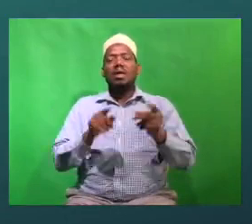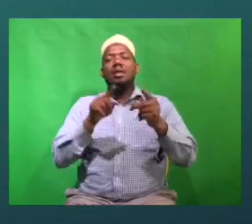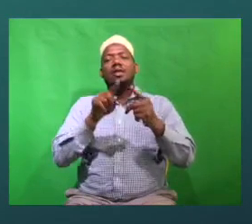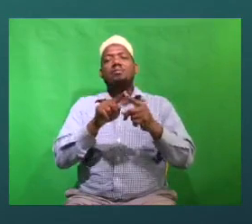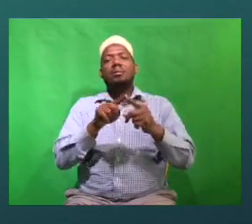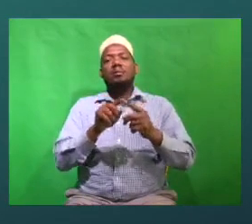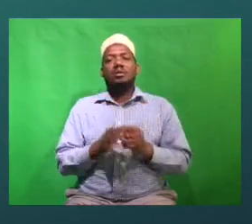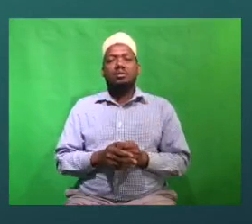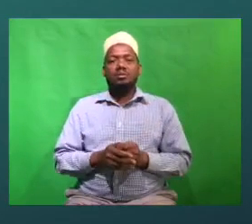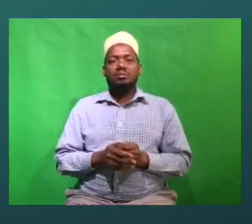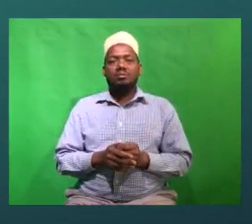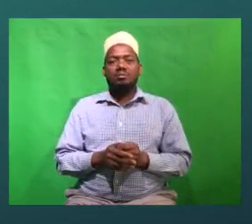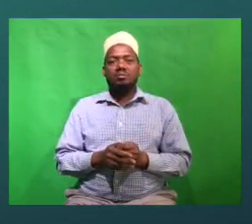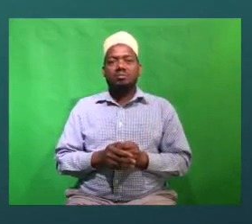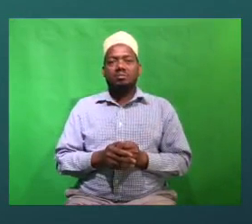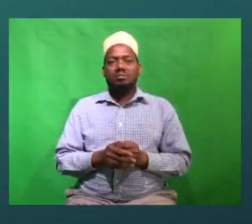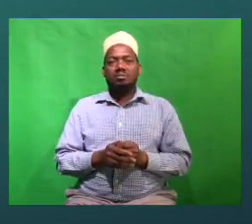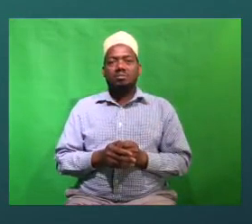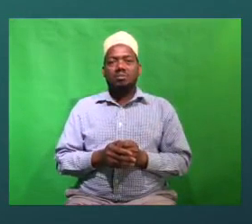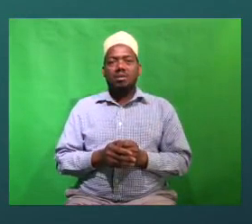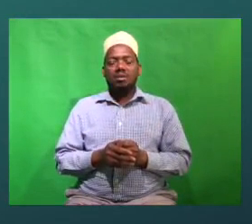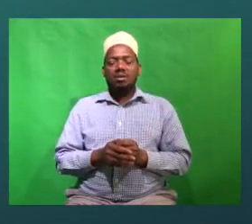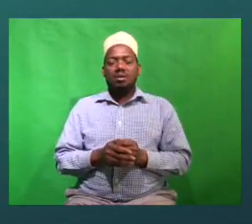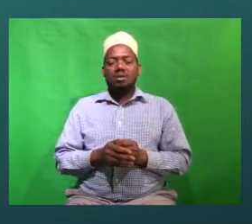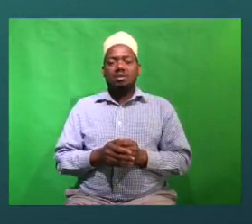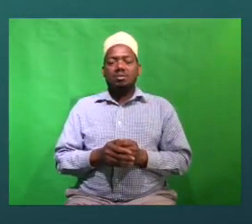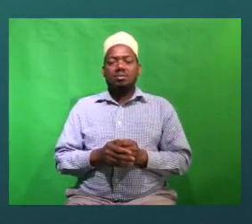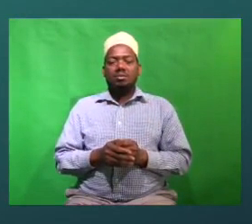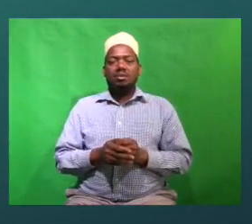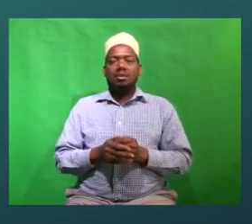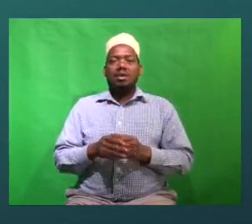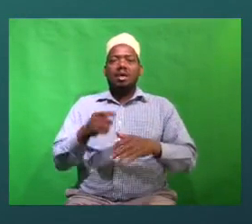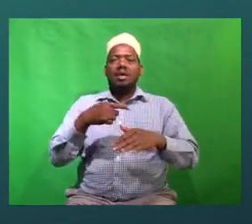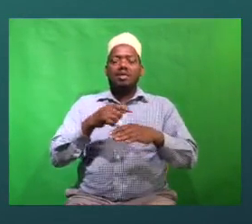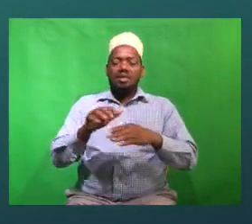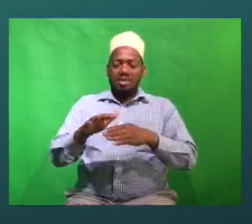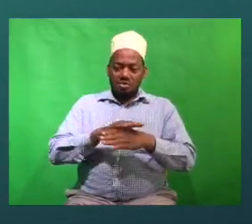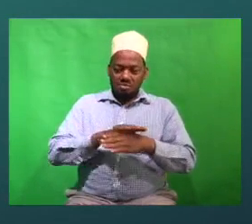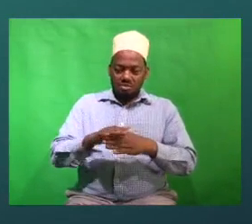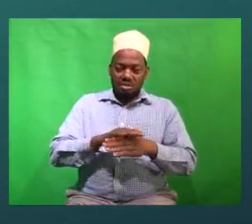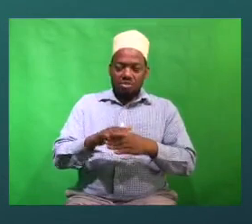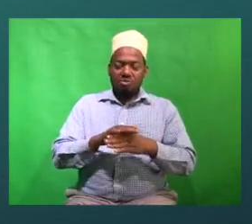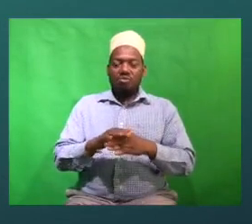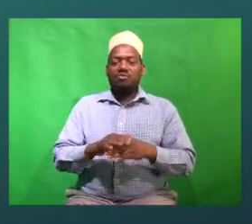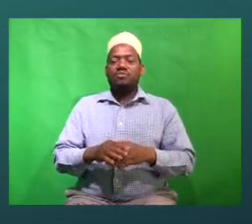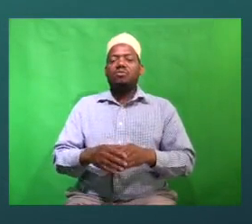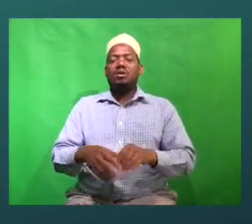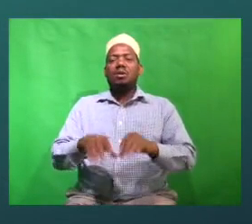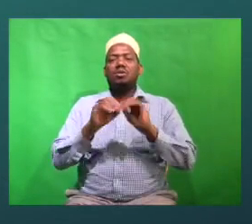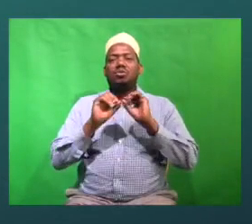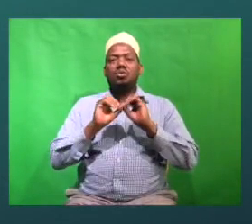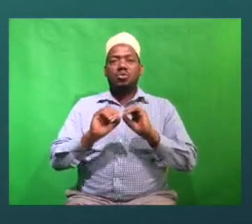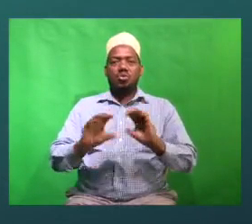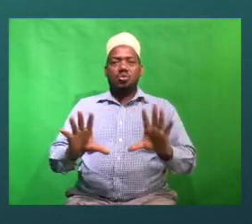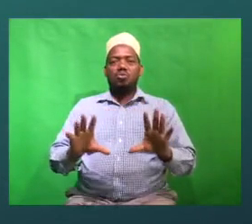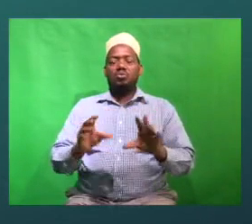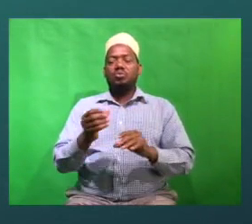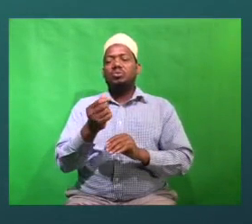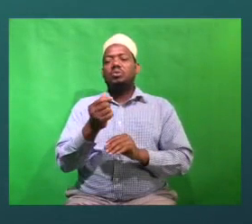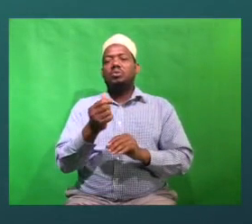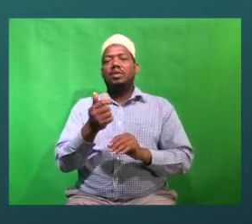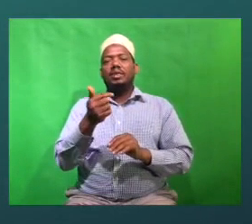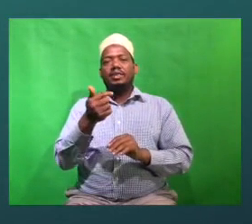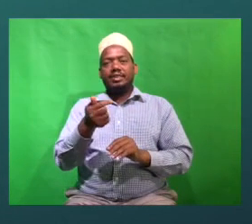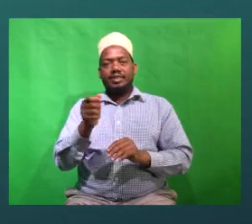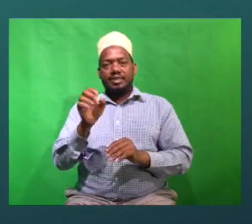Number one, can introduce new technology and uses. All technology on